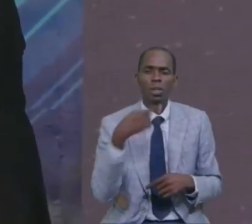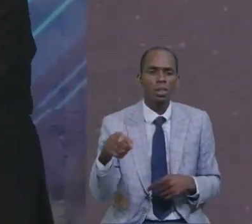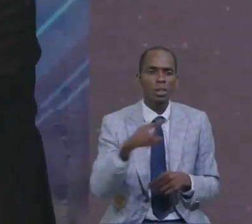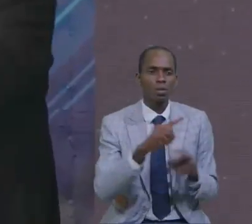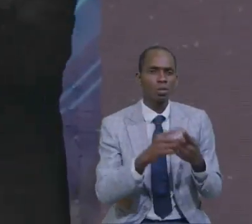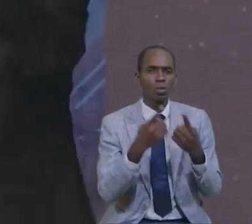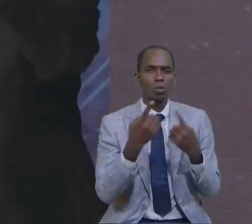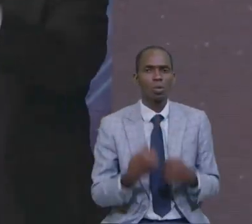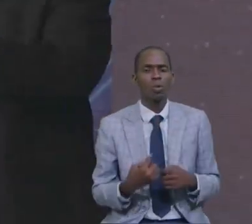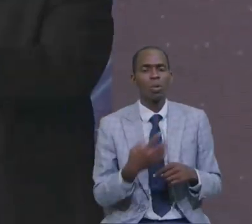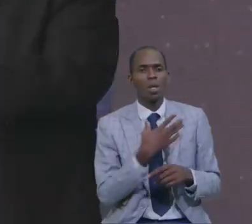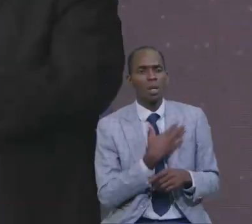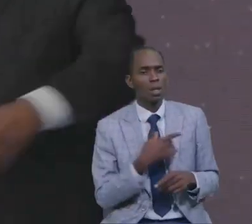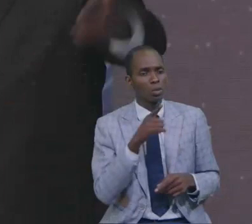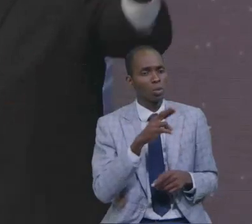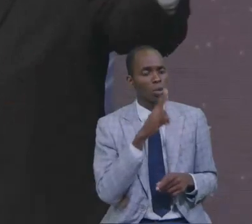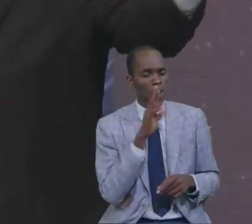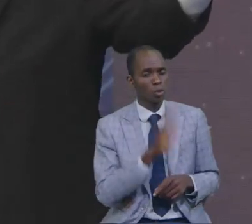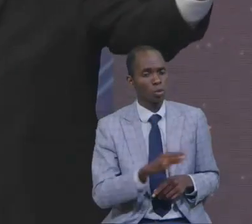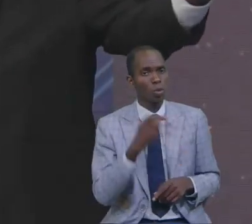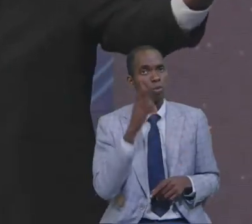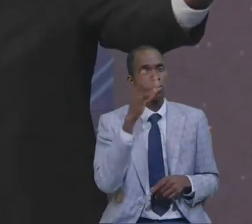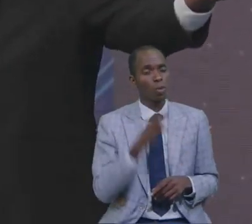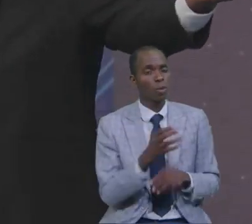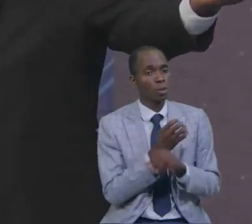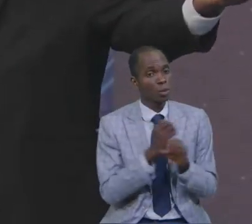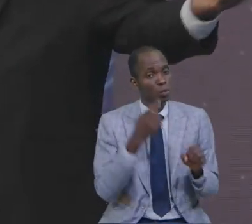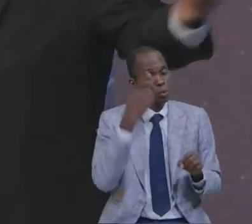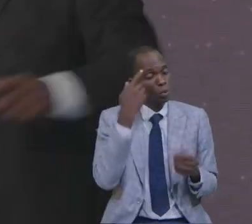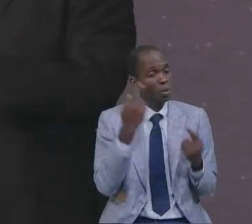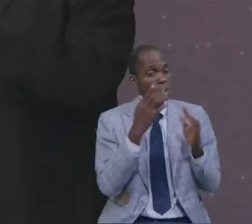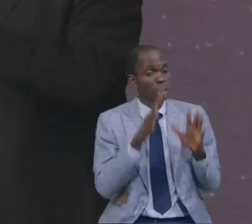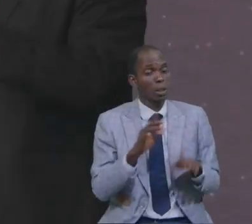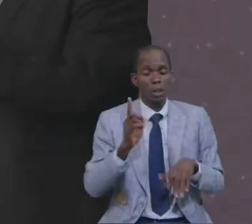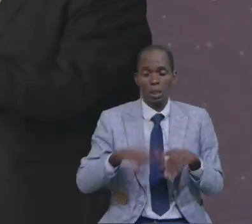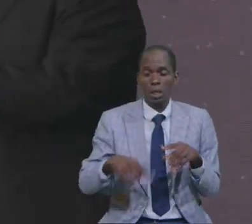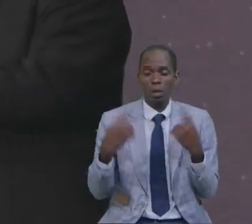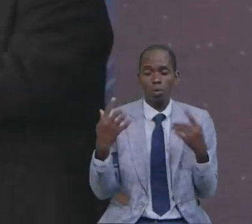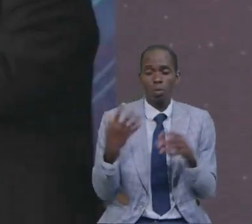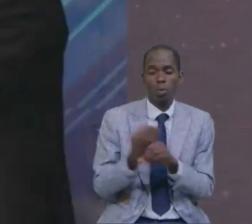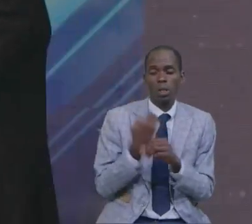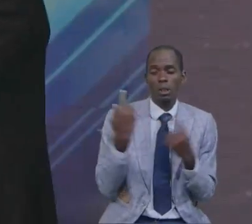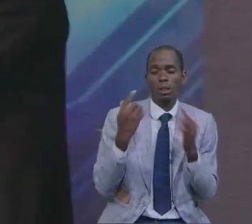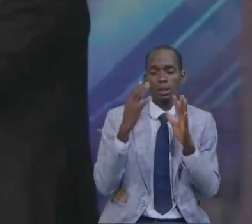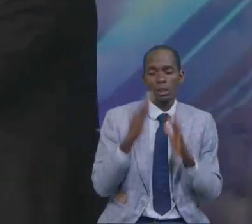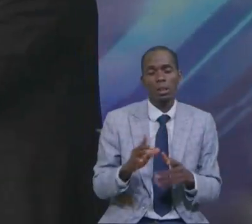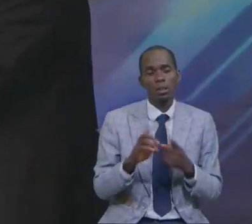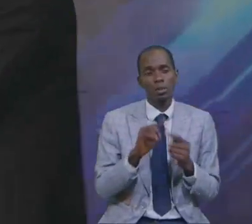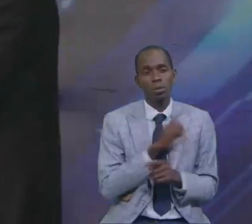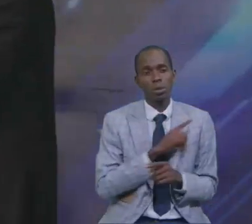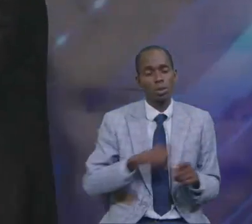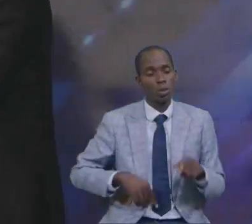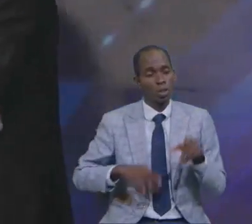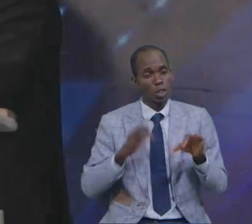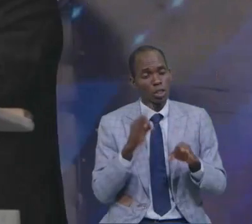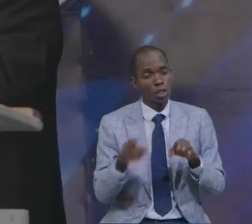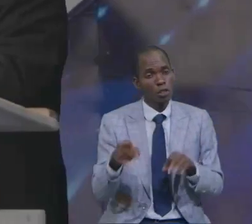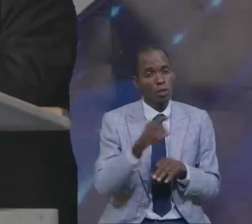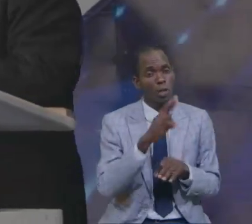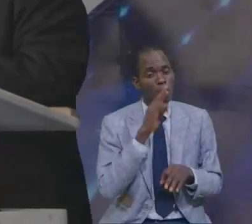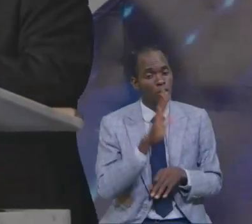children of God, this I do. For the gospel said that I might be